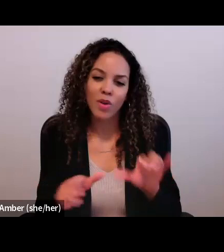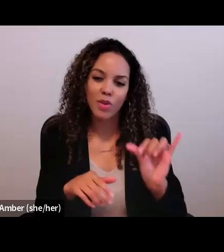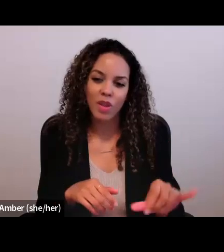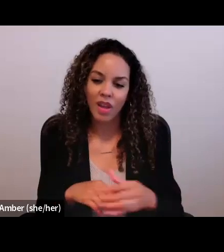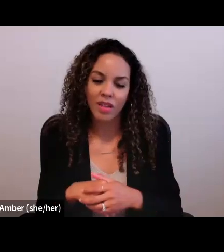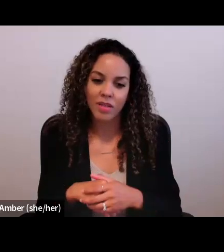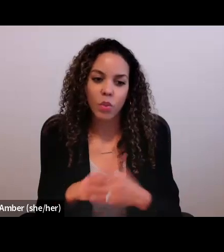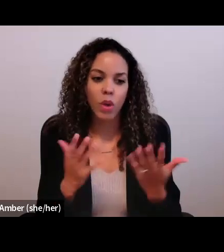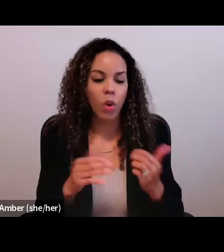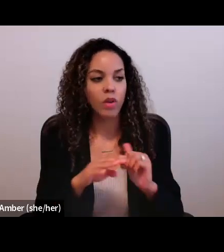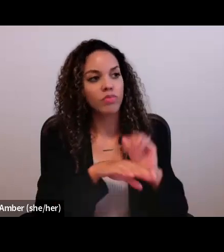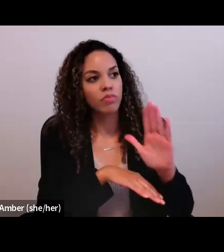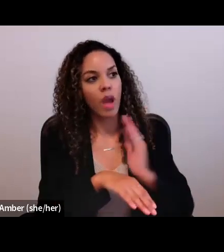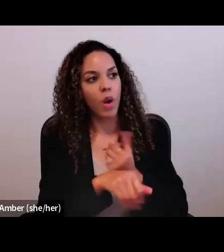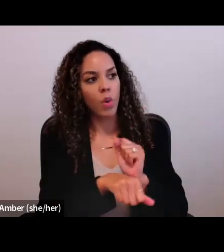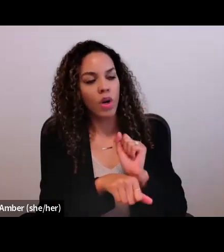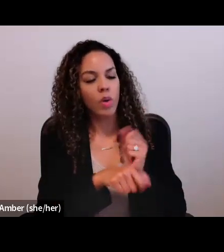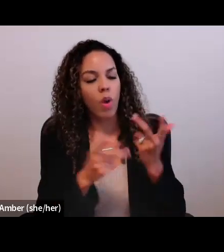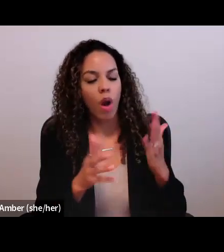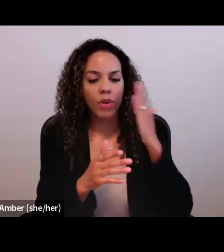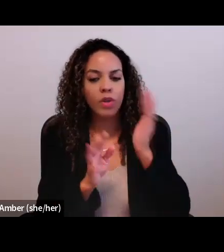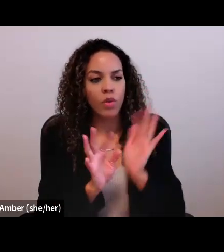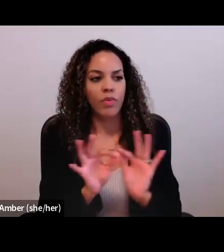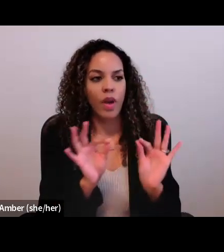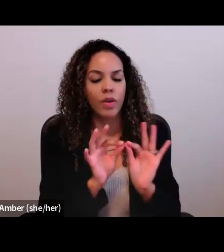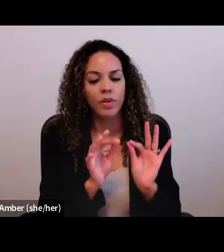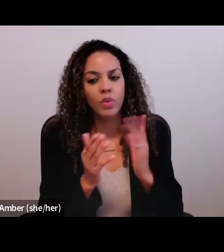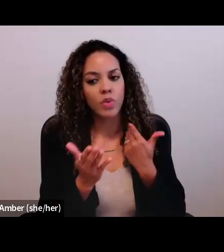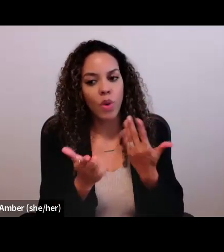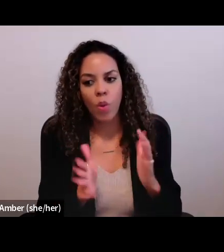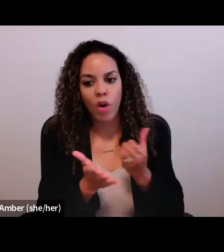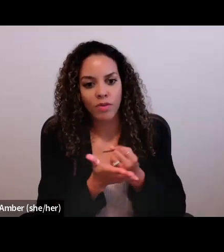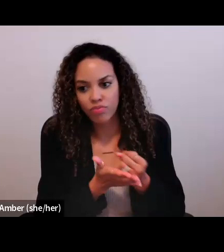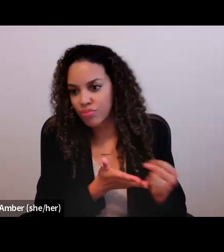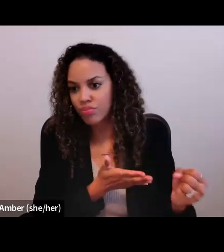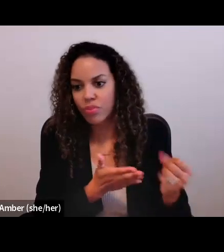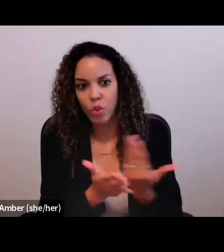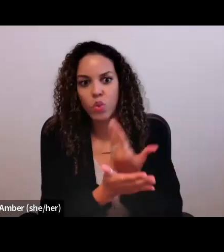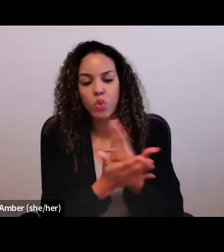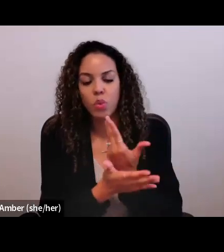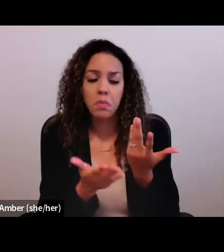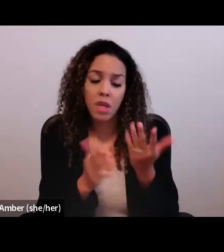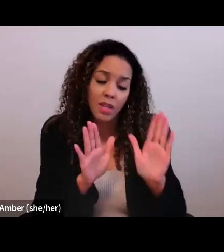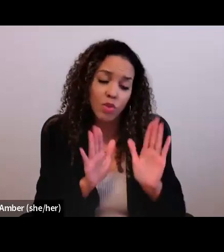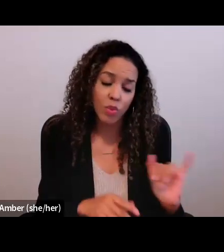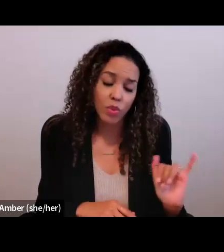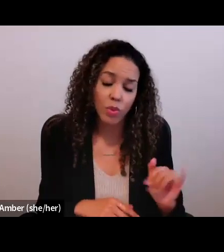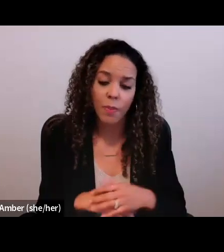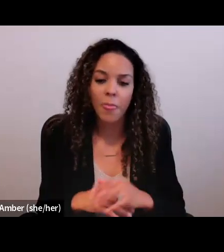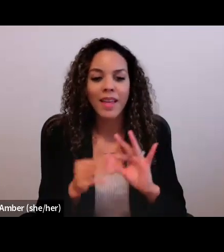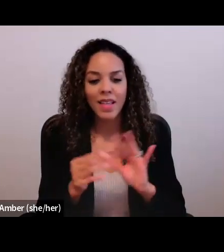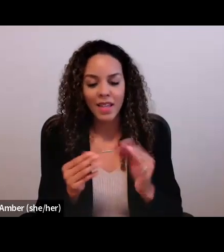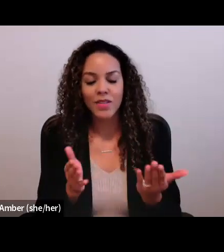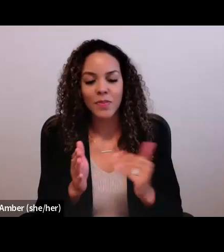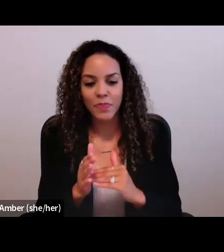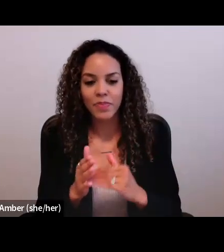places where we already know that it's valued and don't want to have to pave the way, though paving the way is great too. And I said this already, if you value research